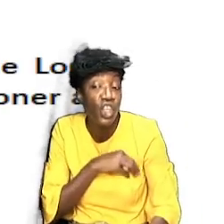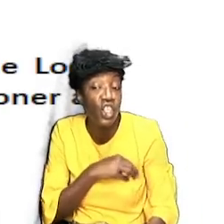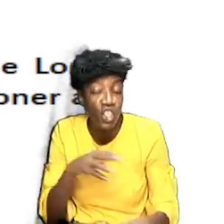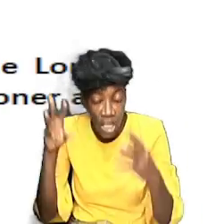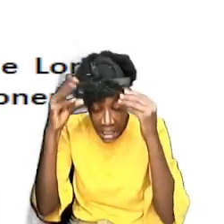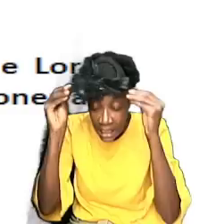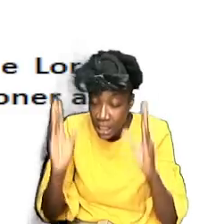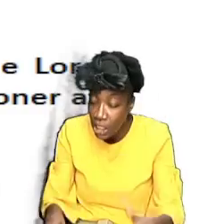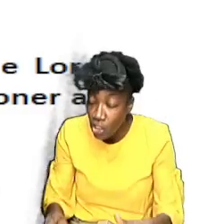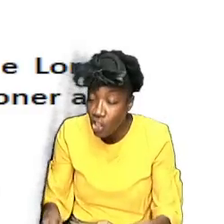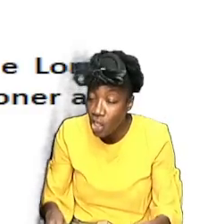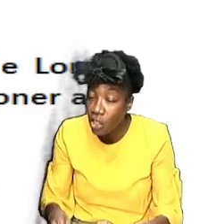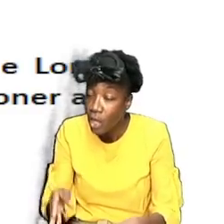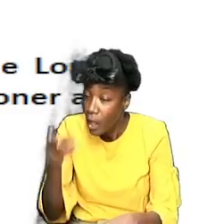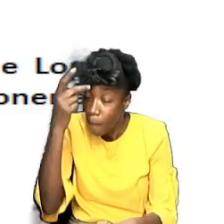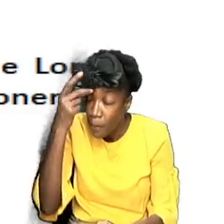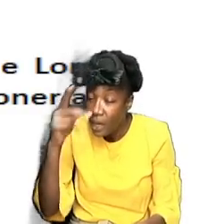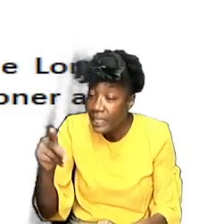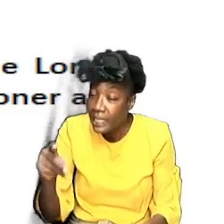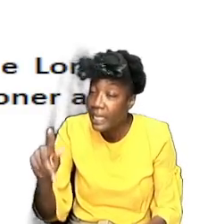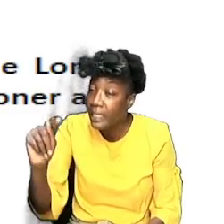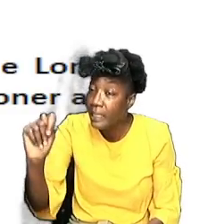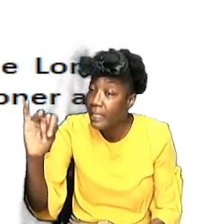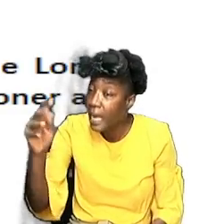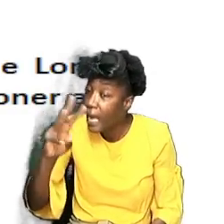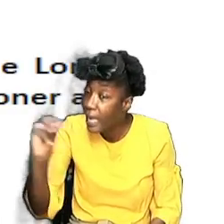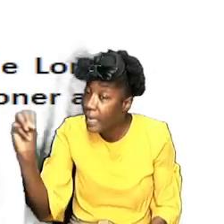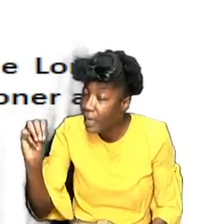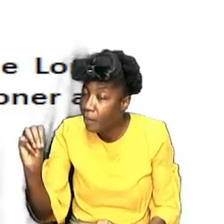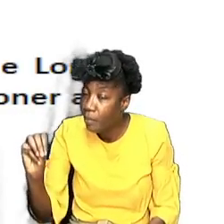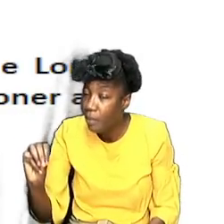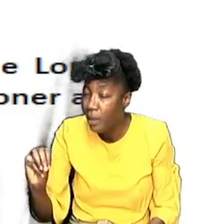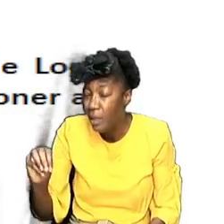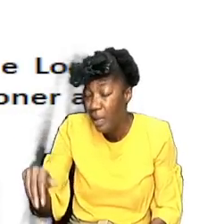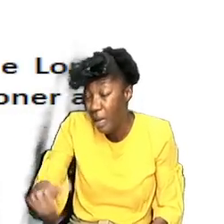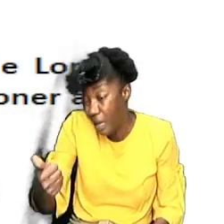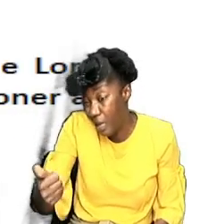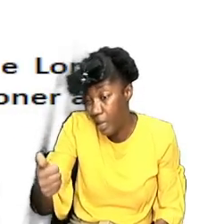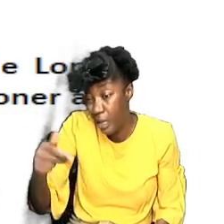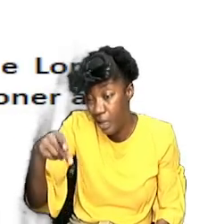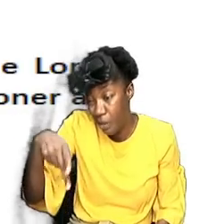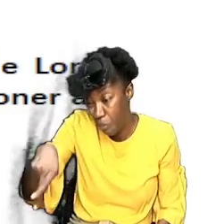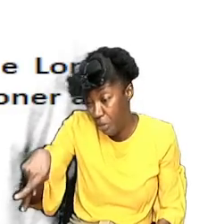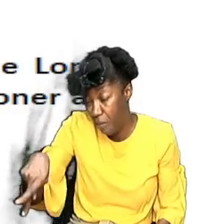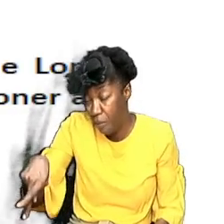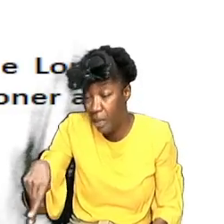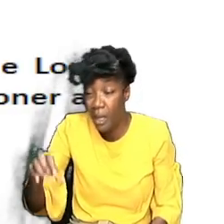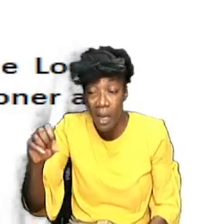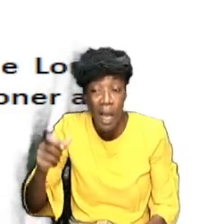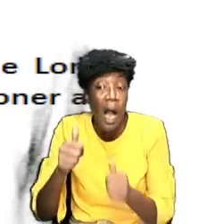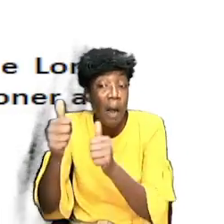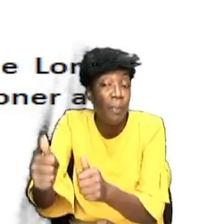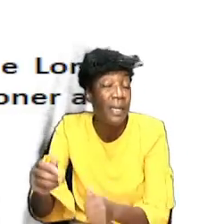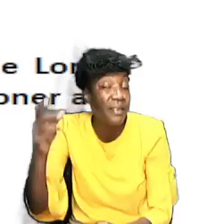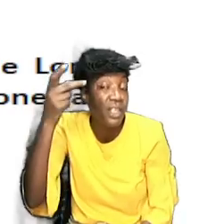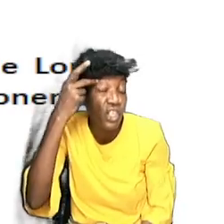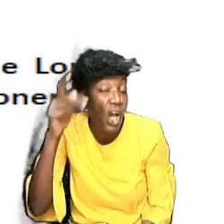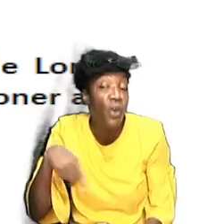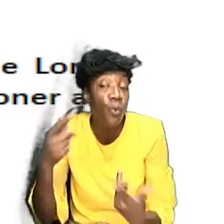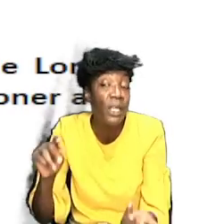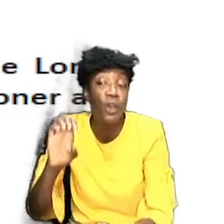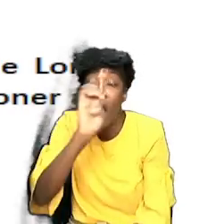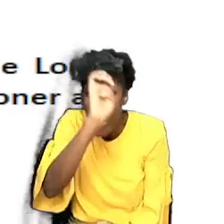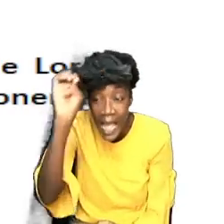sent Timothy to Ephesus. Amen. Apollos passed through Ephesus. Amen. The Apostle John went to Ephesus. As a matter of